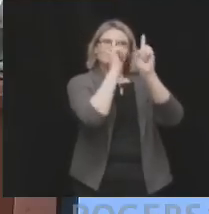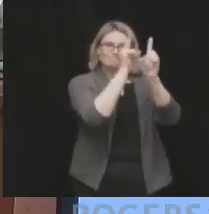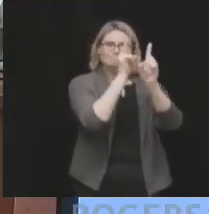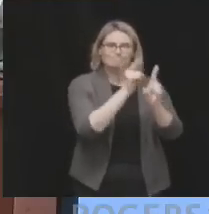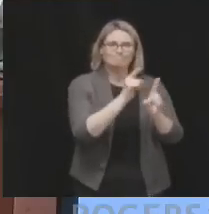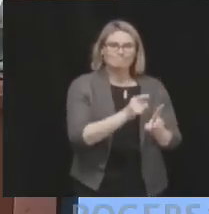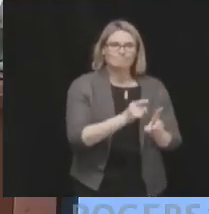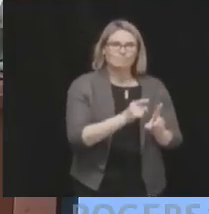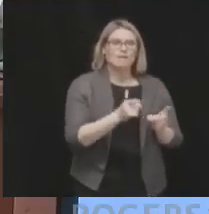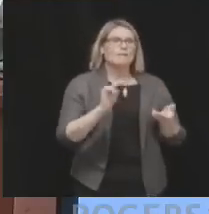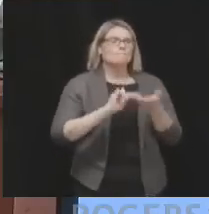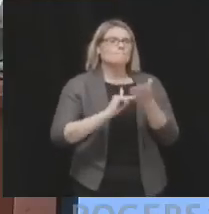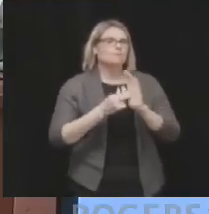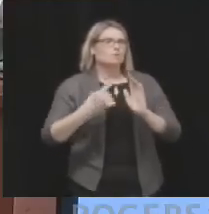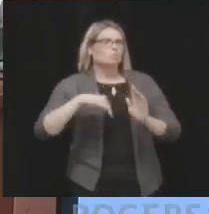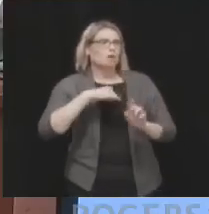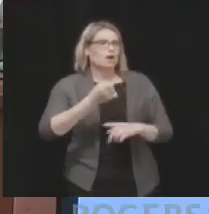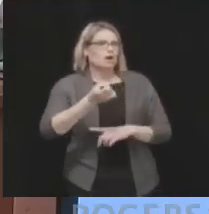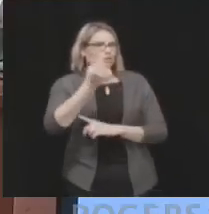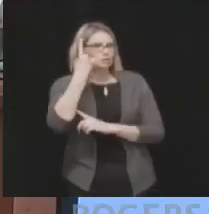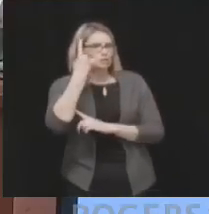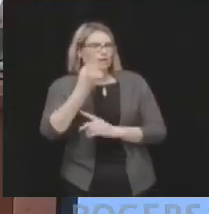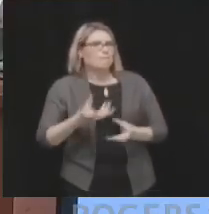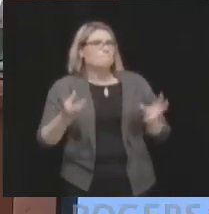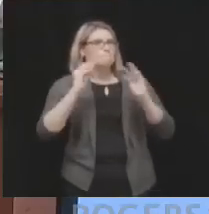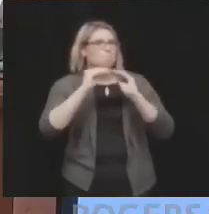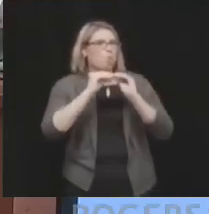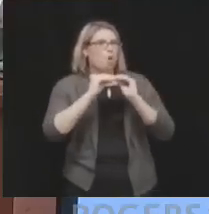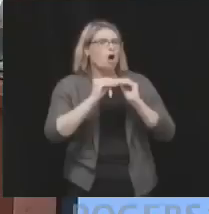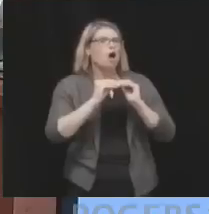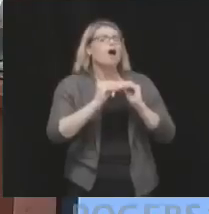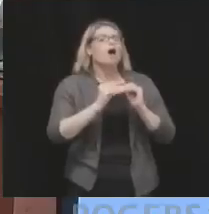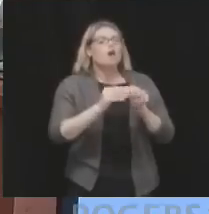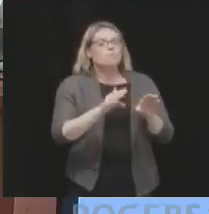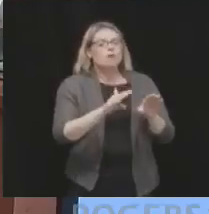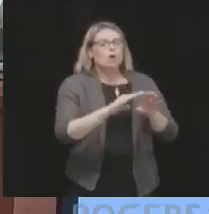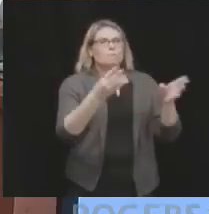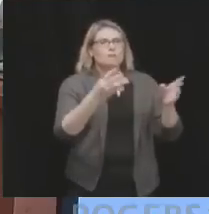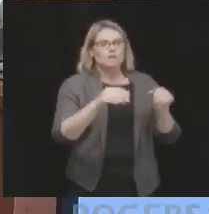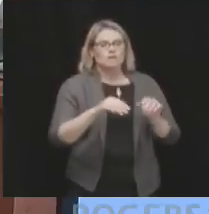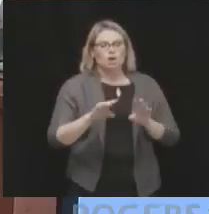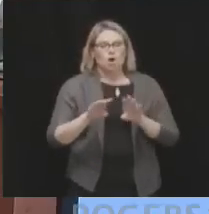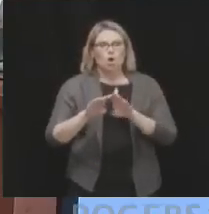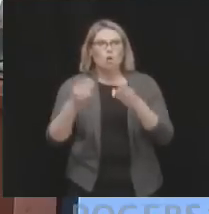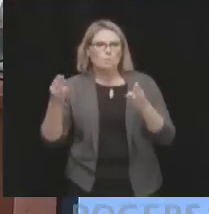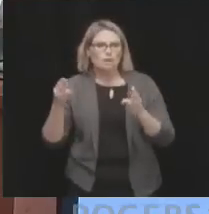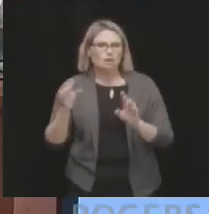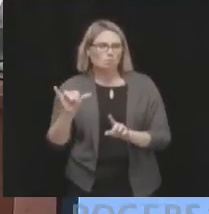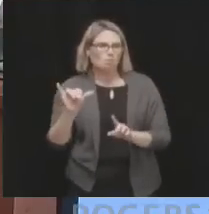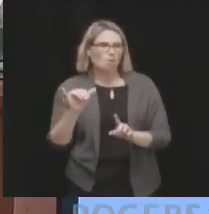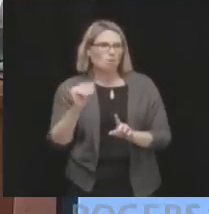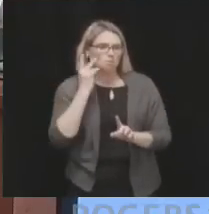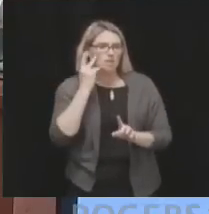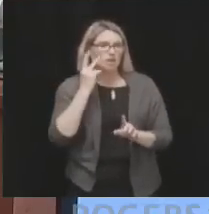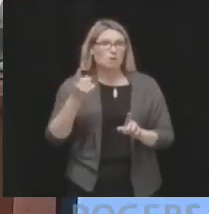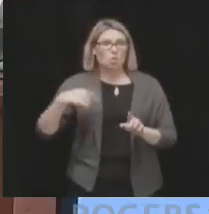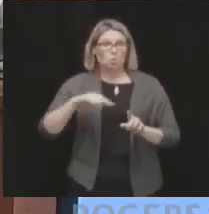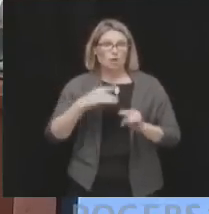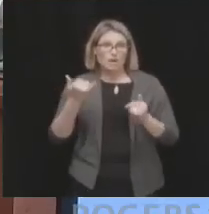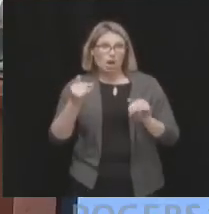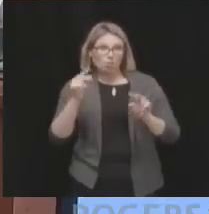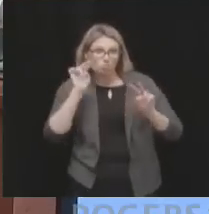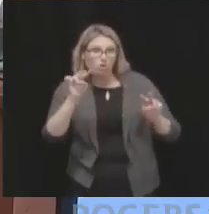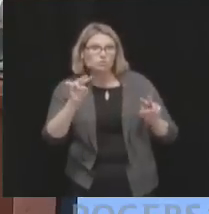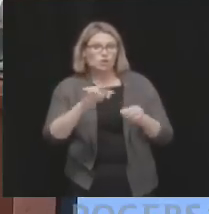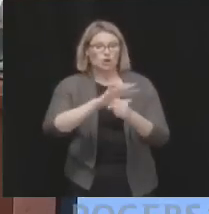information coming out all the time, which may change the way we do things as a province and as a committee we make our decisions. You know, you can